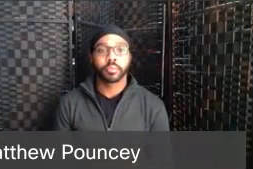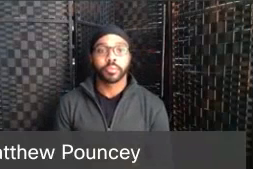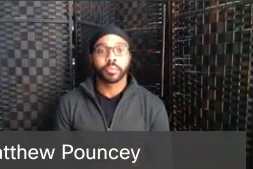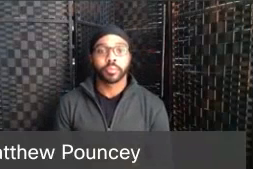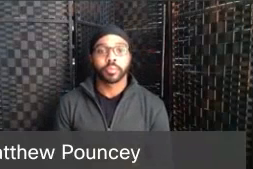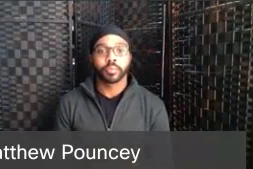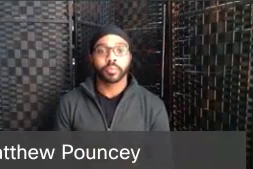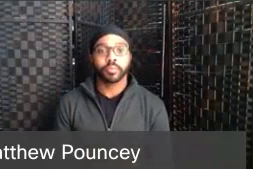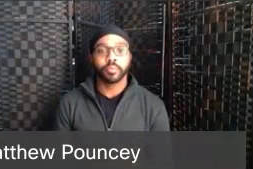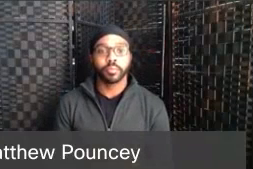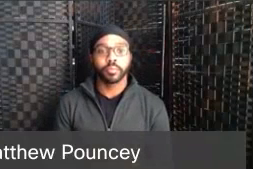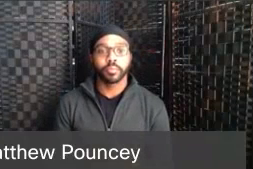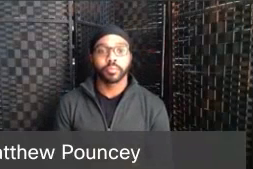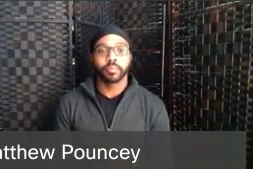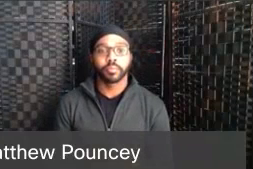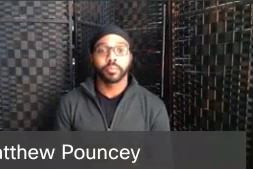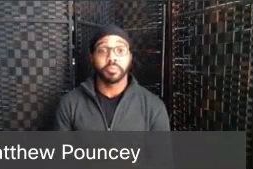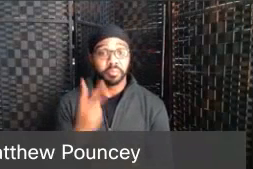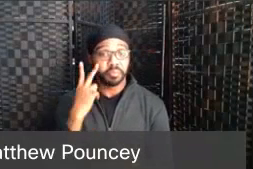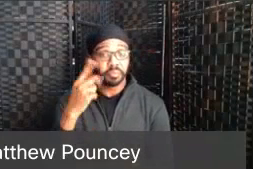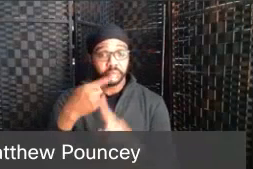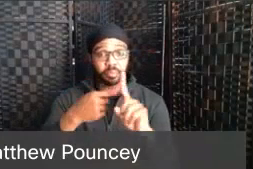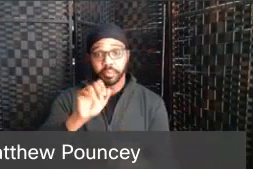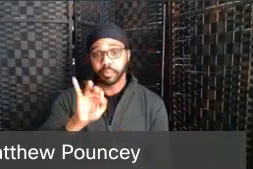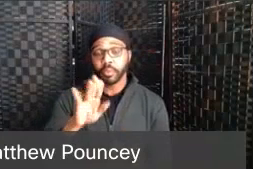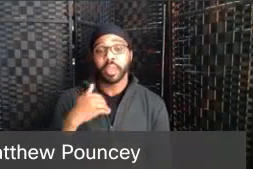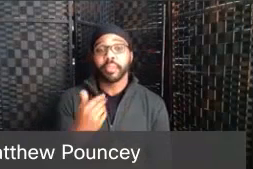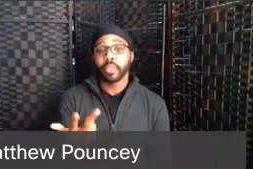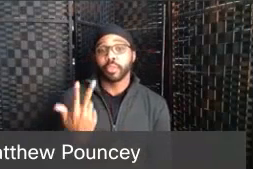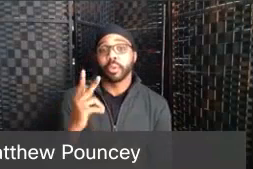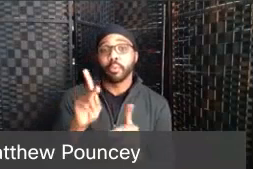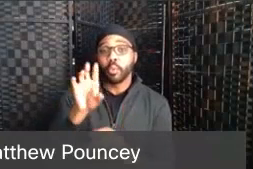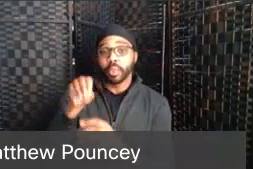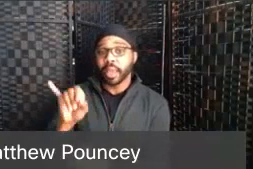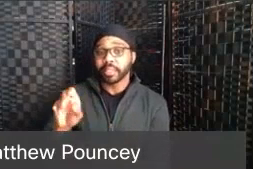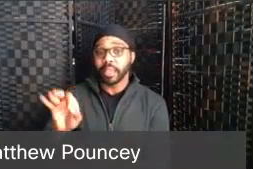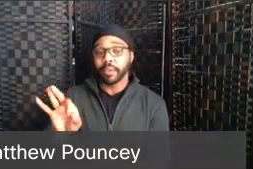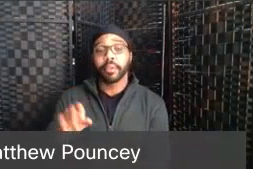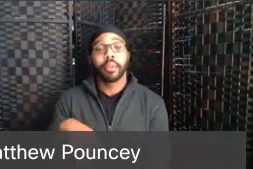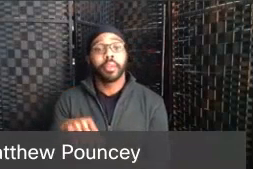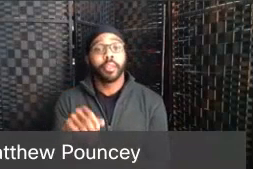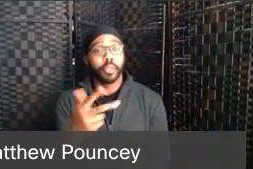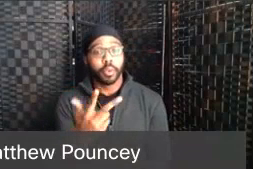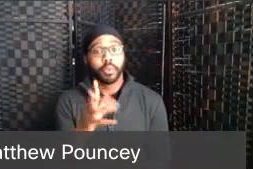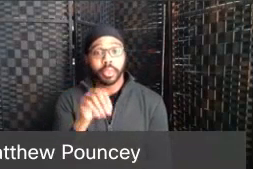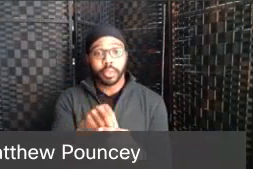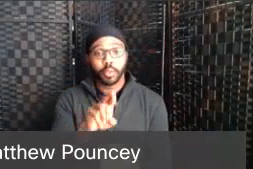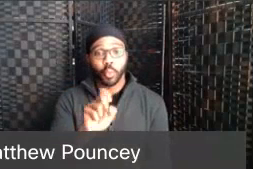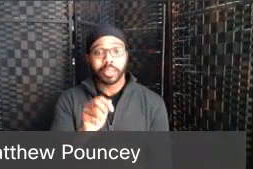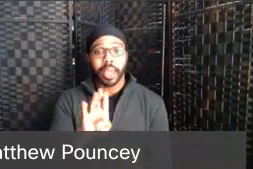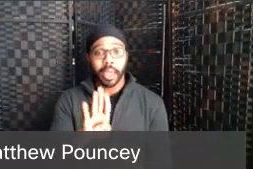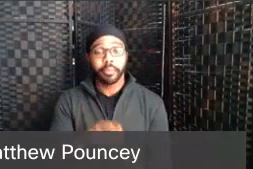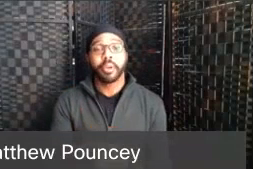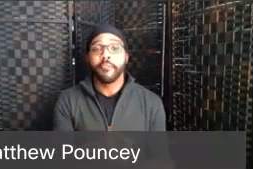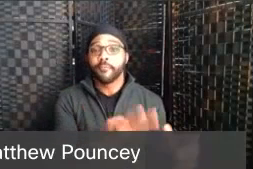So as you can see, in February, we had 3 people in ICFs, 3 people in residential habilitation, 4 in supported